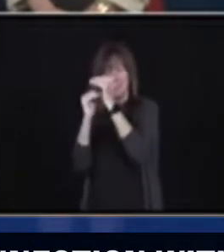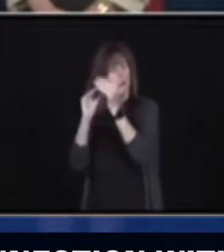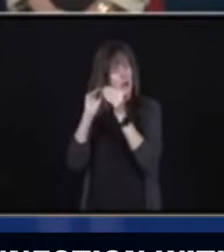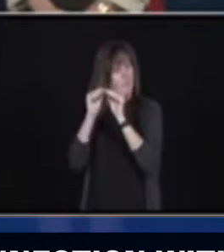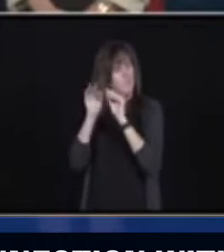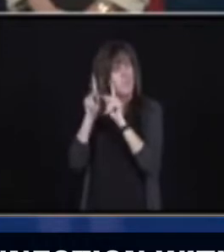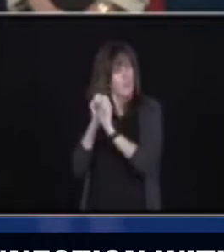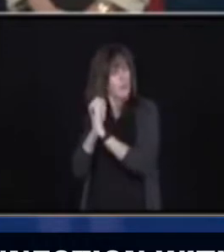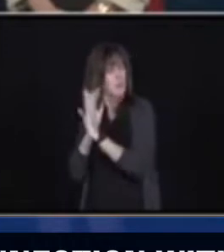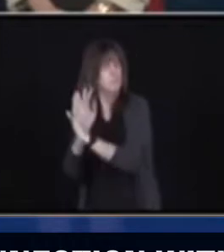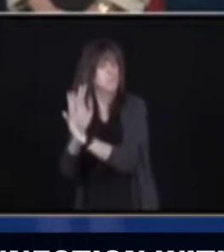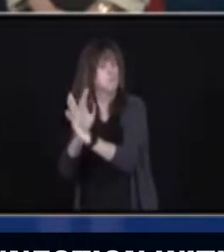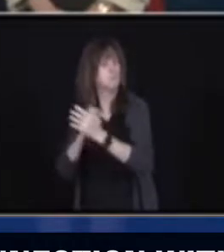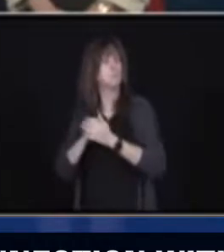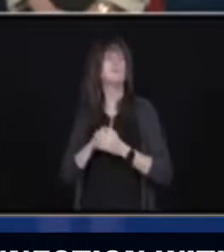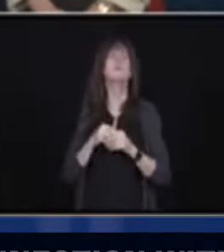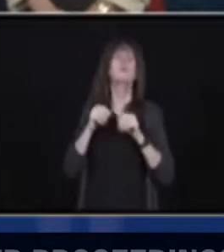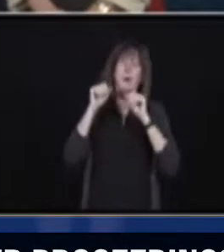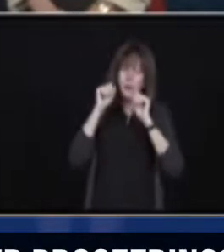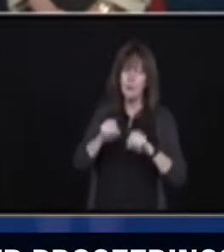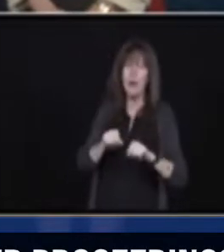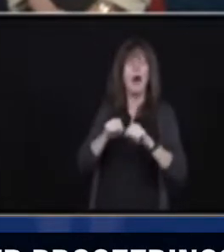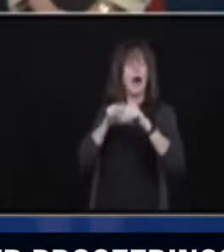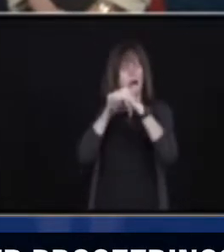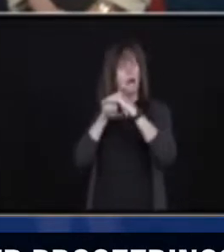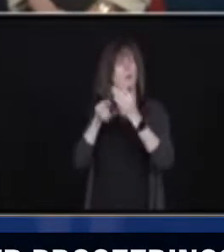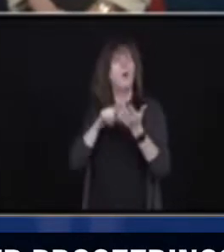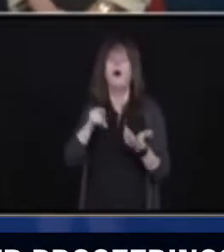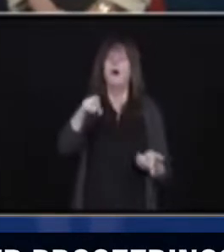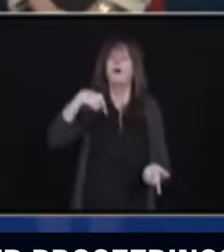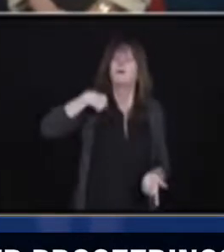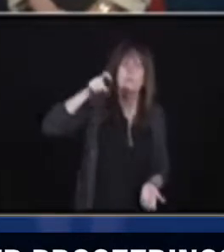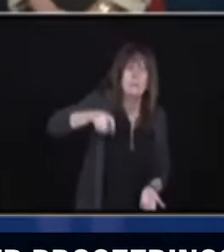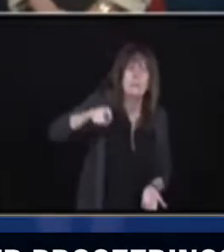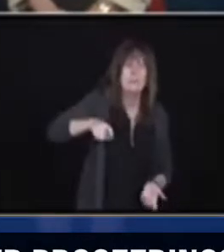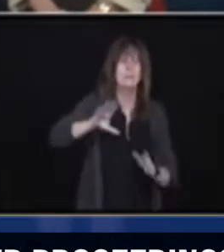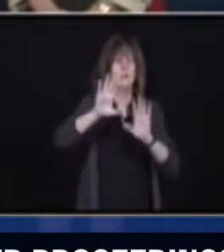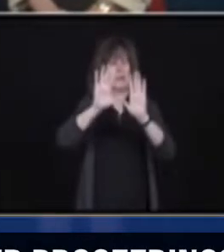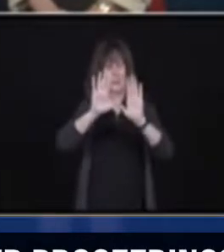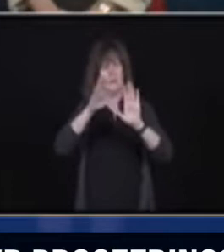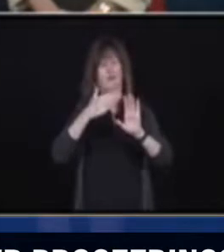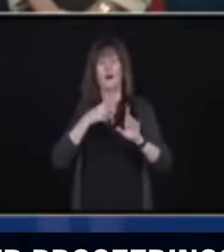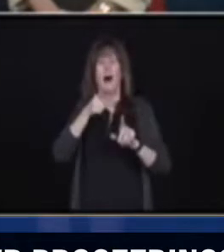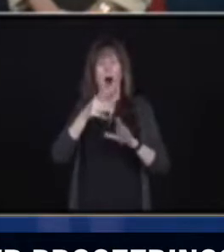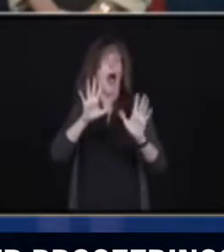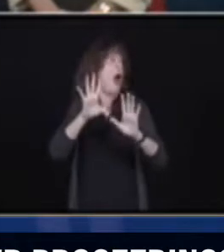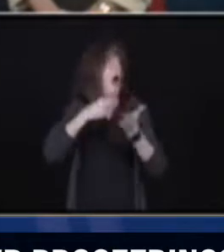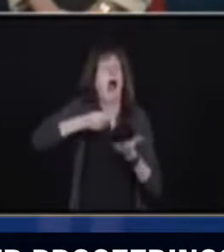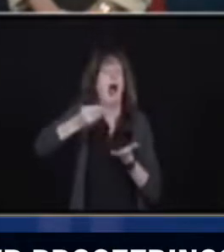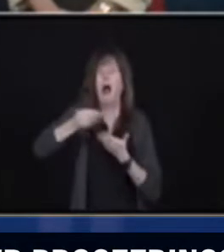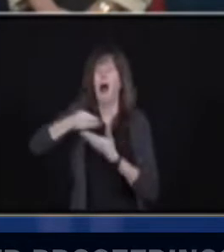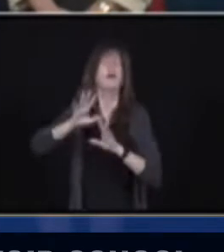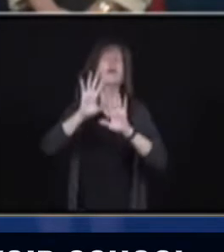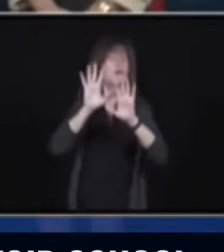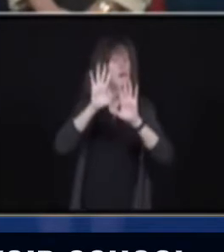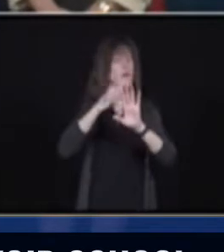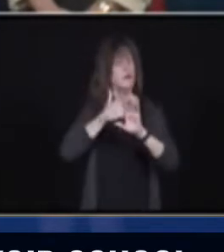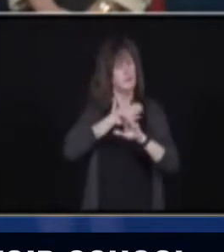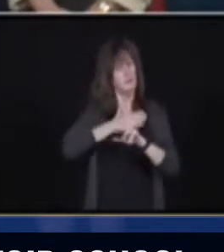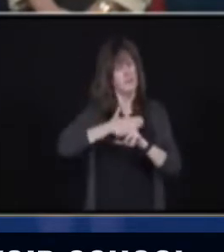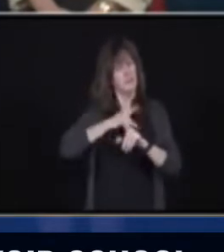So please, folks, avoid panic buying right now. I'm going to repeat that. Please avoid panic buying right now. There's